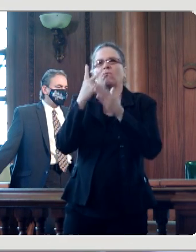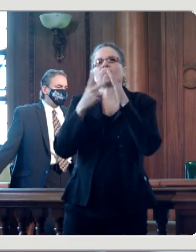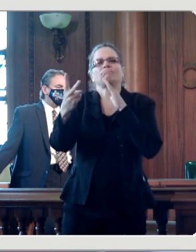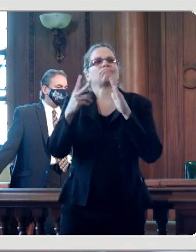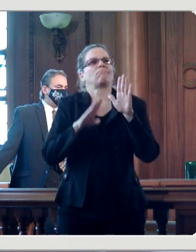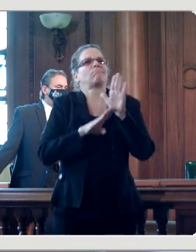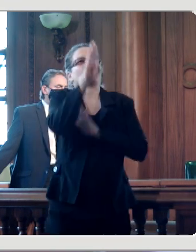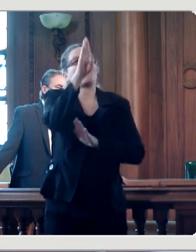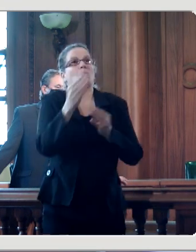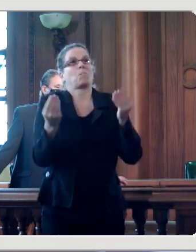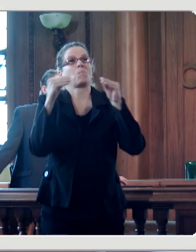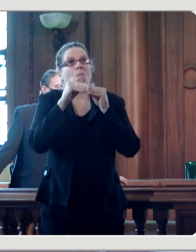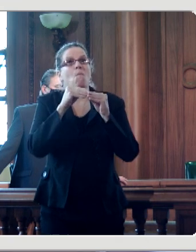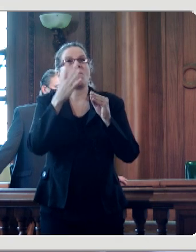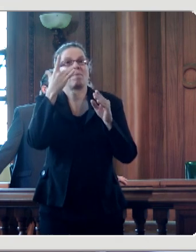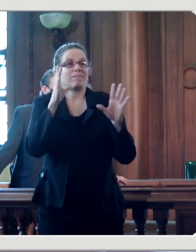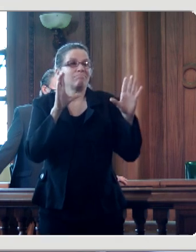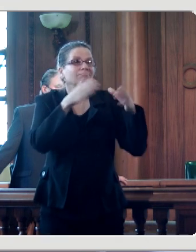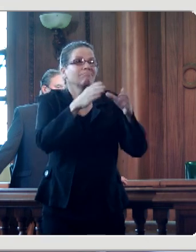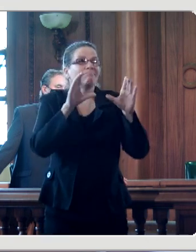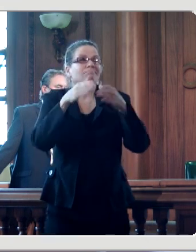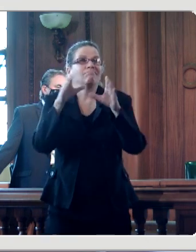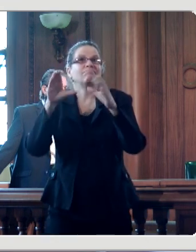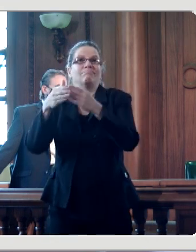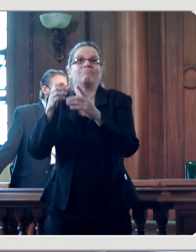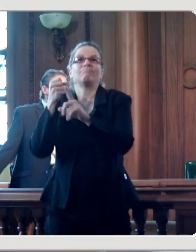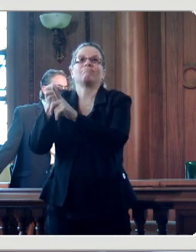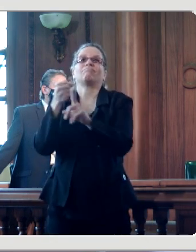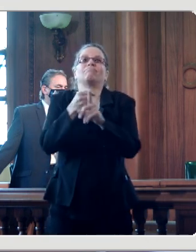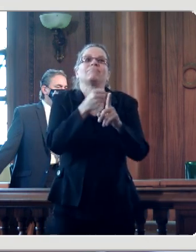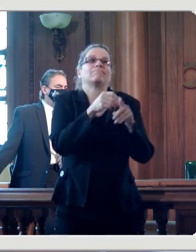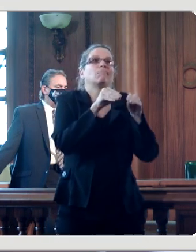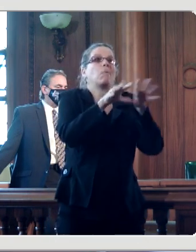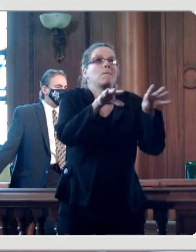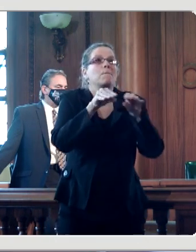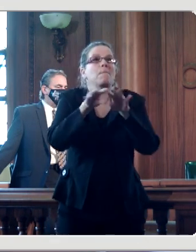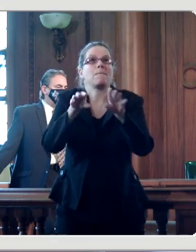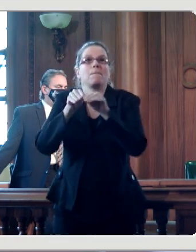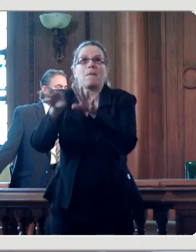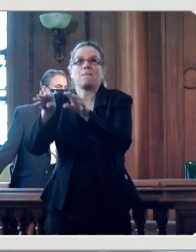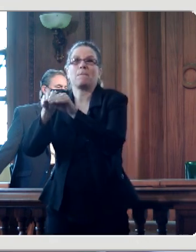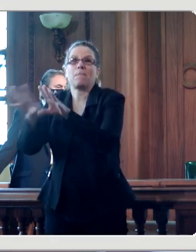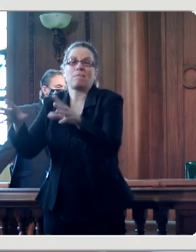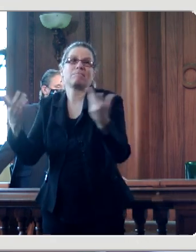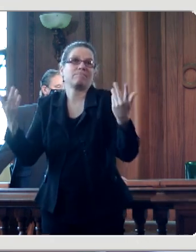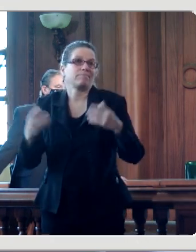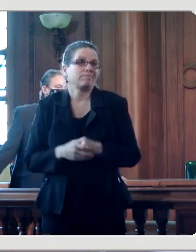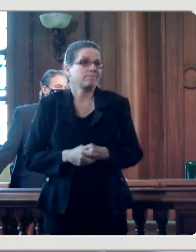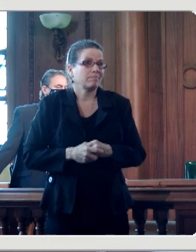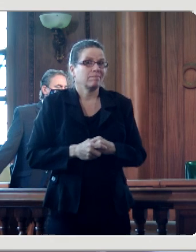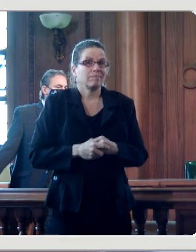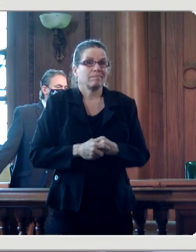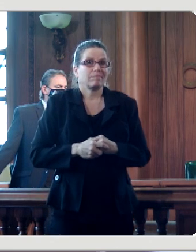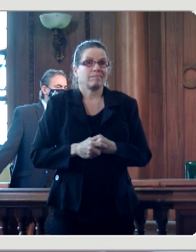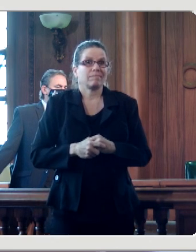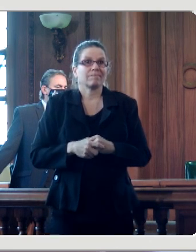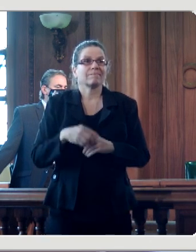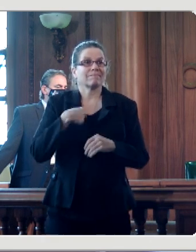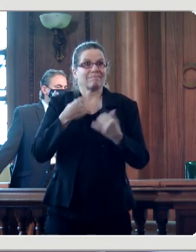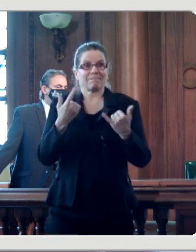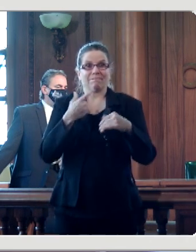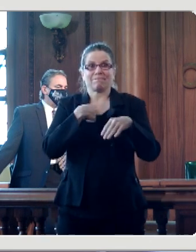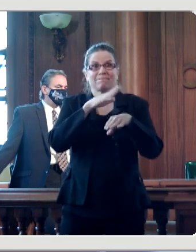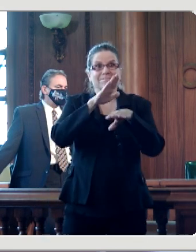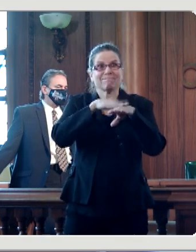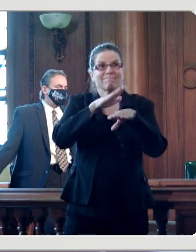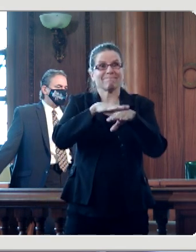we appear, please know that this is a highly contagious virus, and we ask